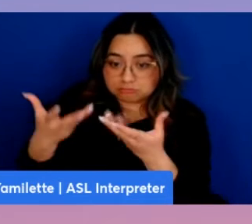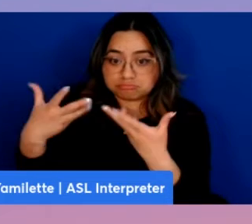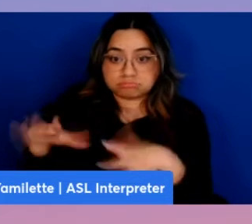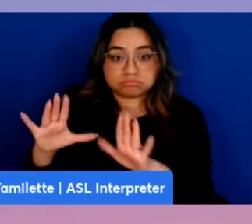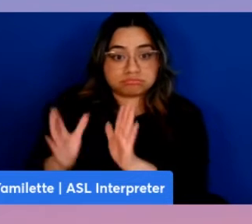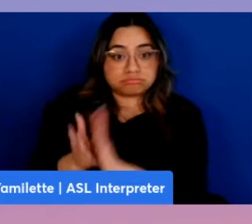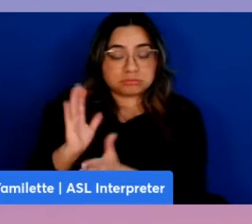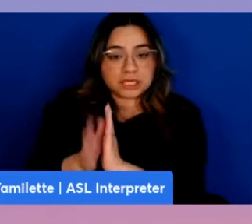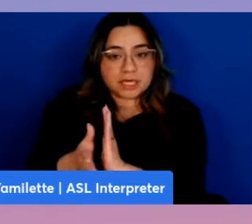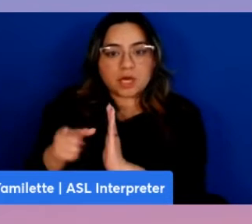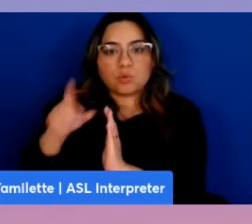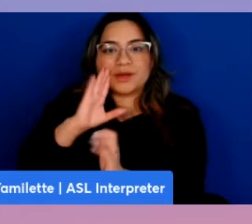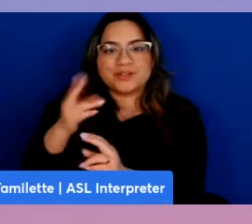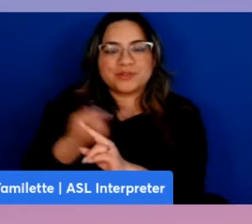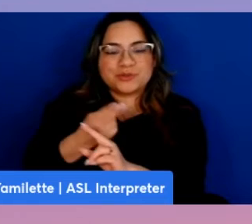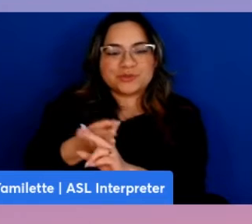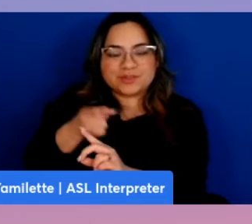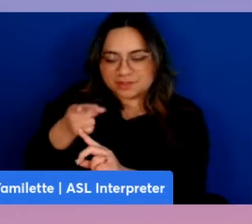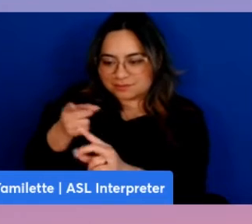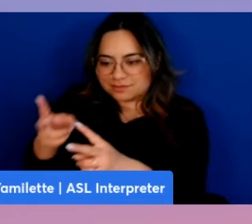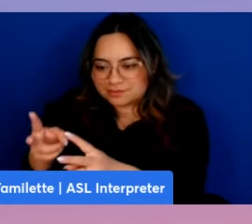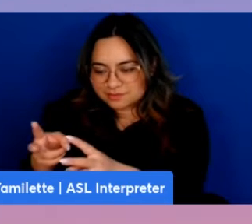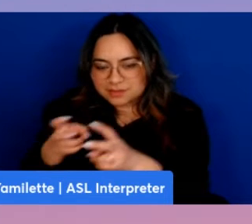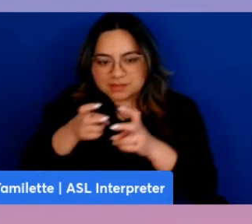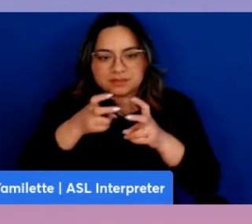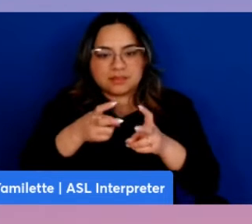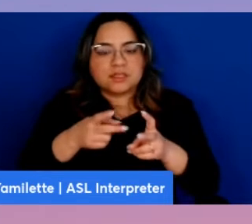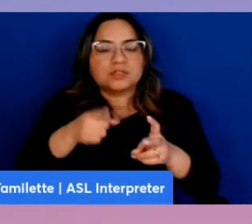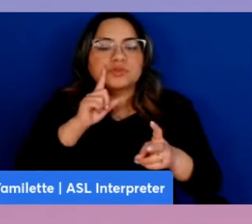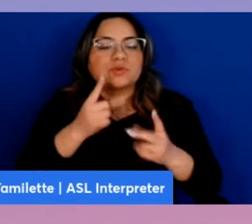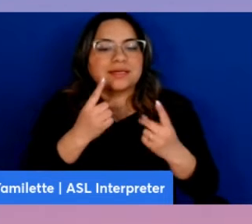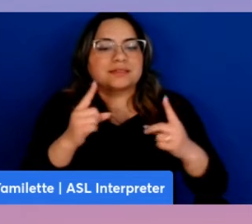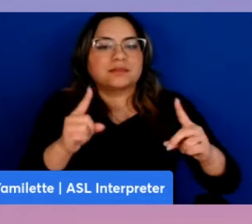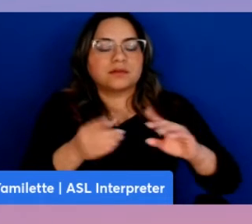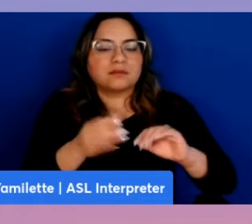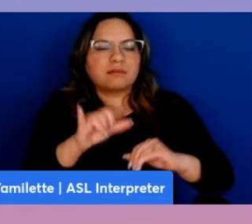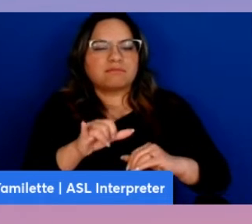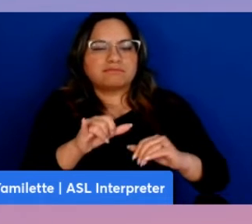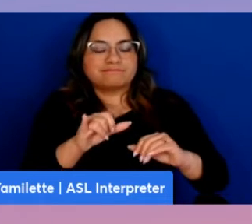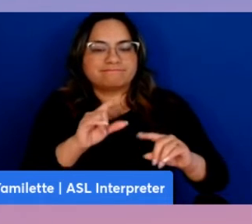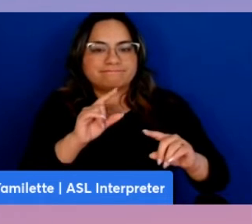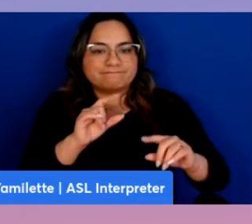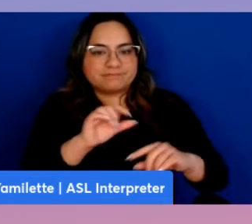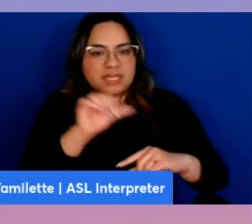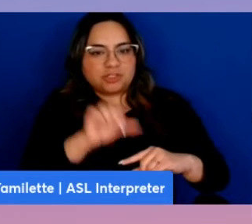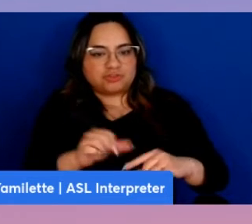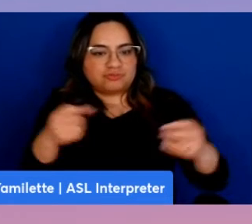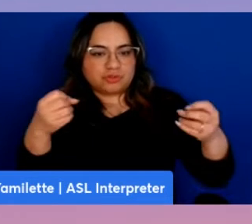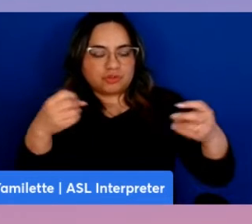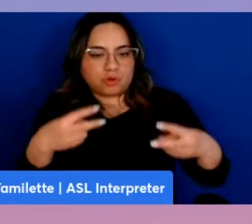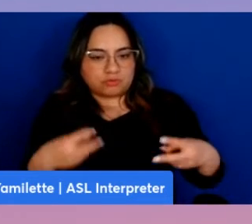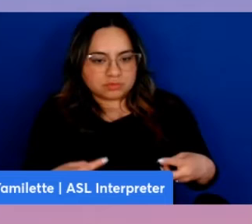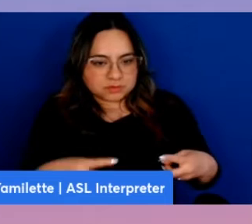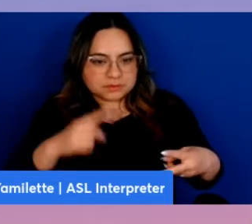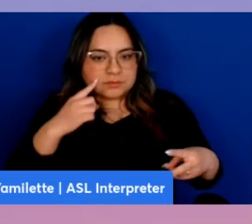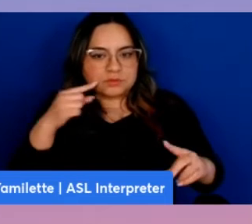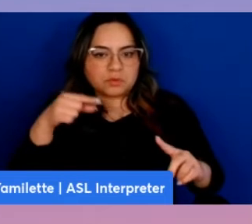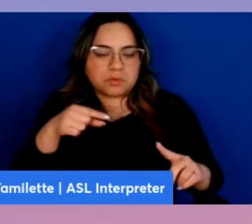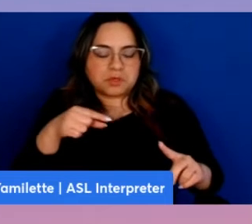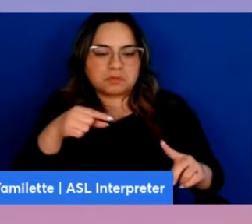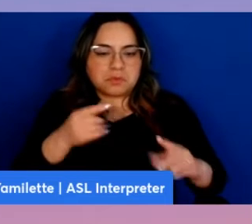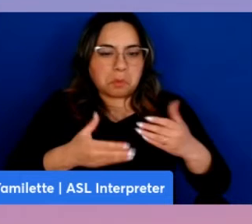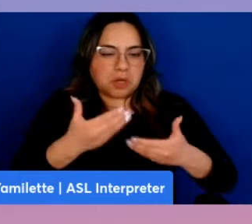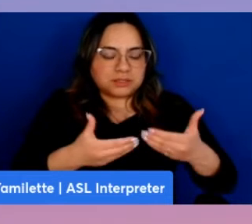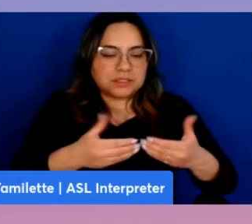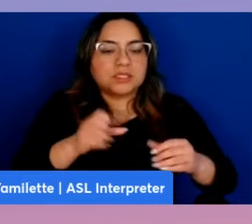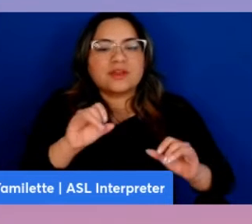the provisioner in order to execute the Ansible code that's going to do all the post provisioning configurations. And this is just a sample,